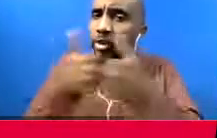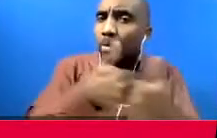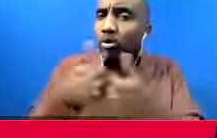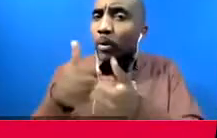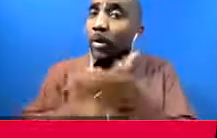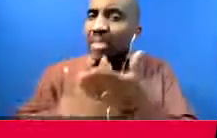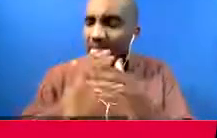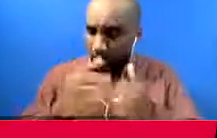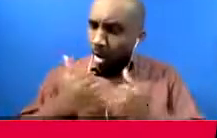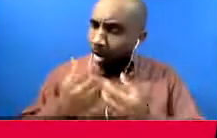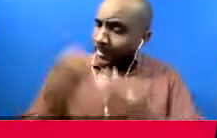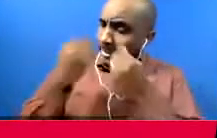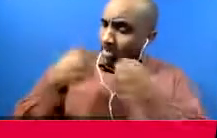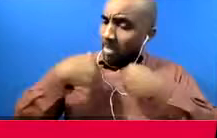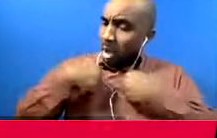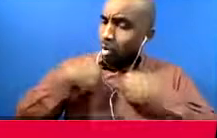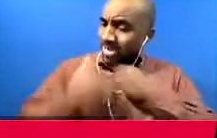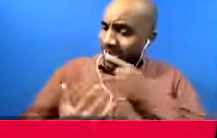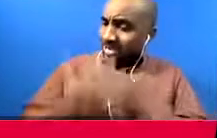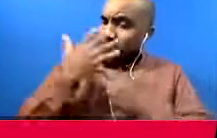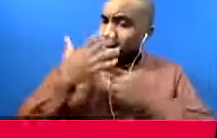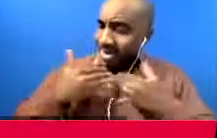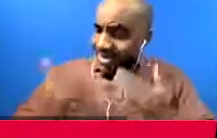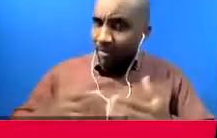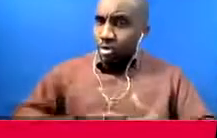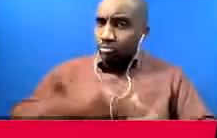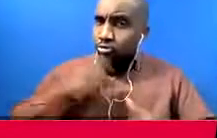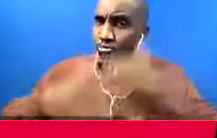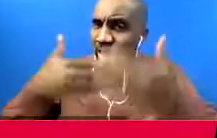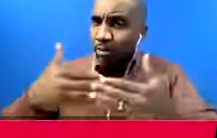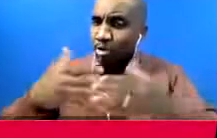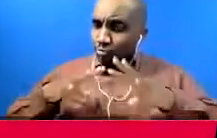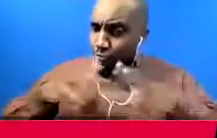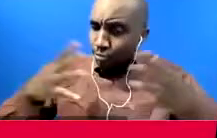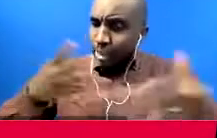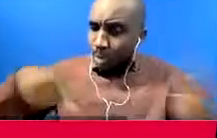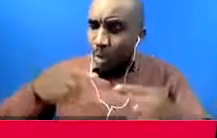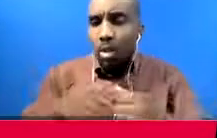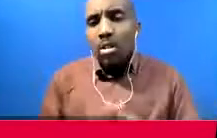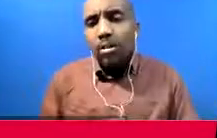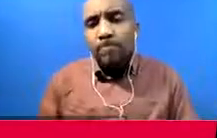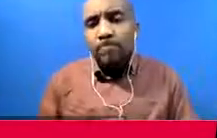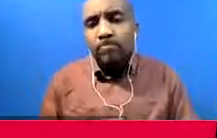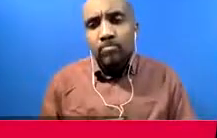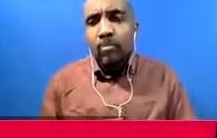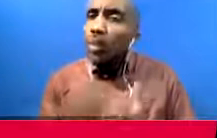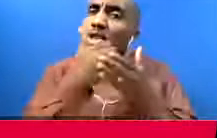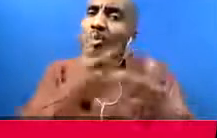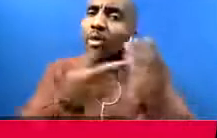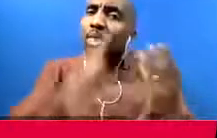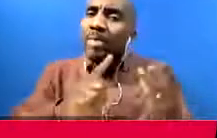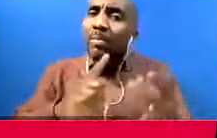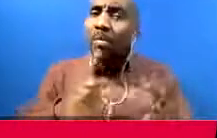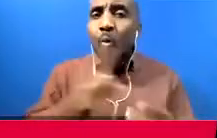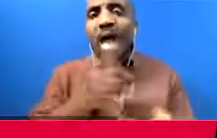about our own movements and inspire us to continue the struggle for freedom for all people. So it's even though, you know, we do it for other people, we don't do it to